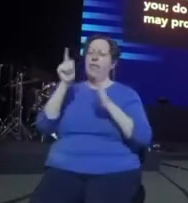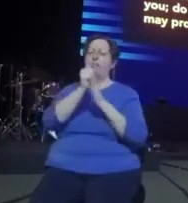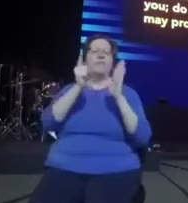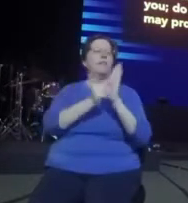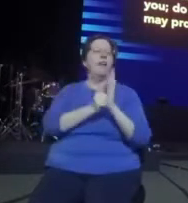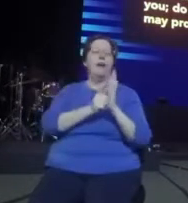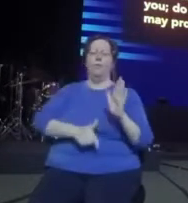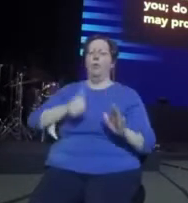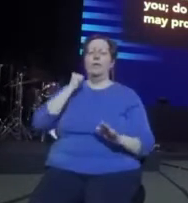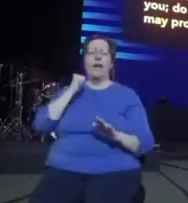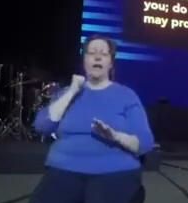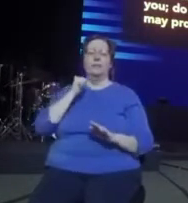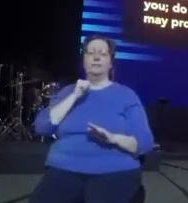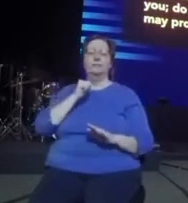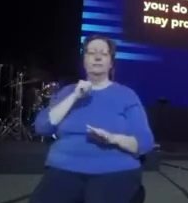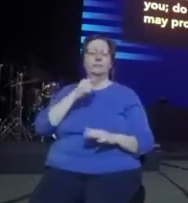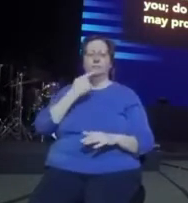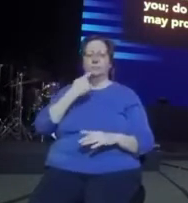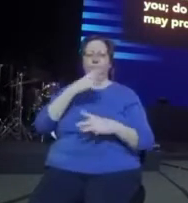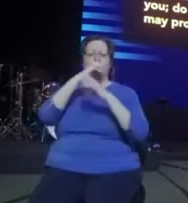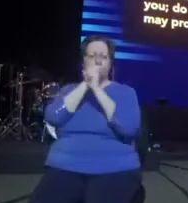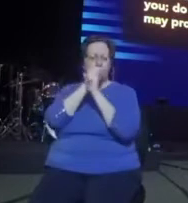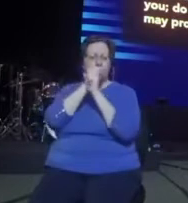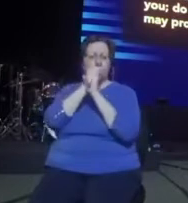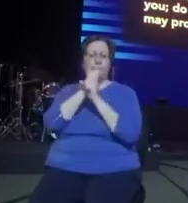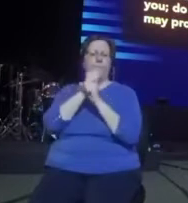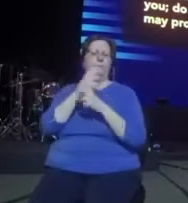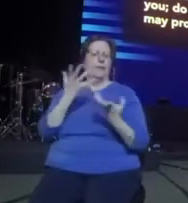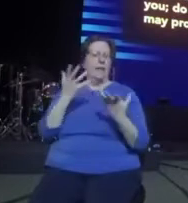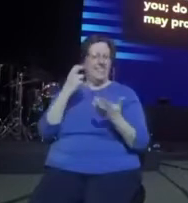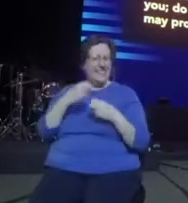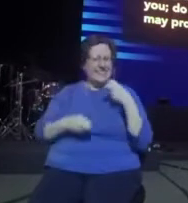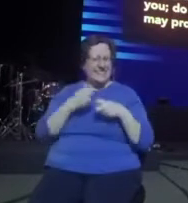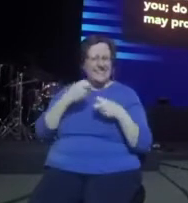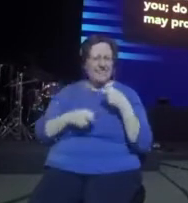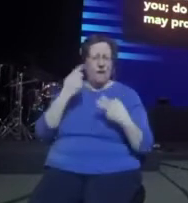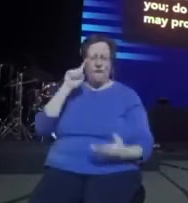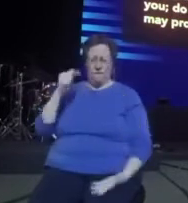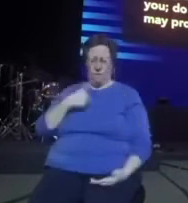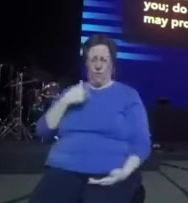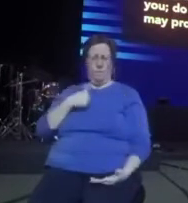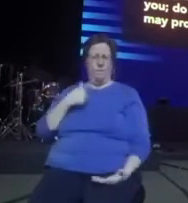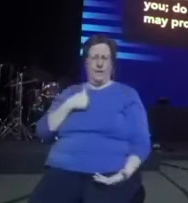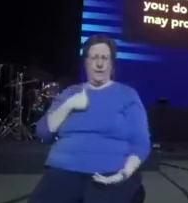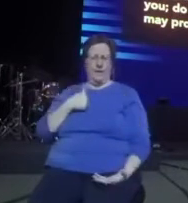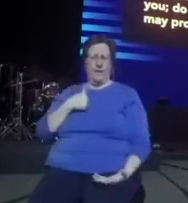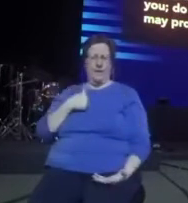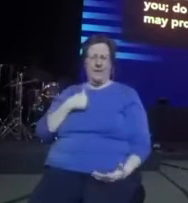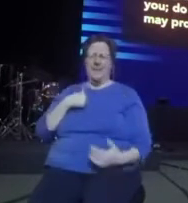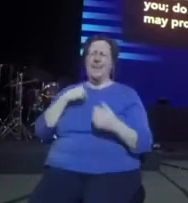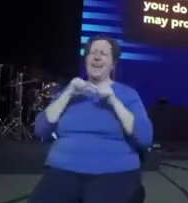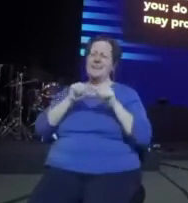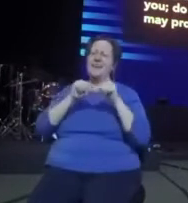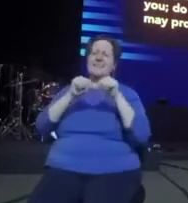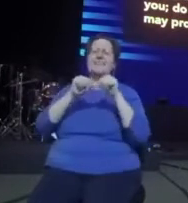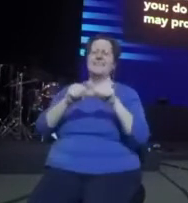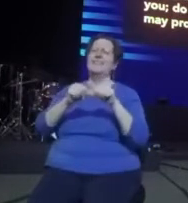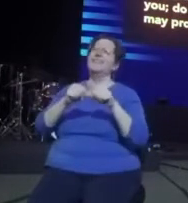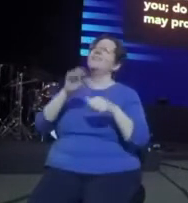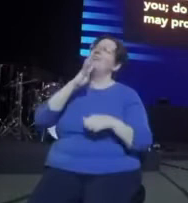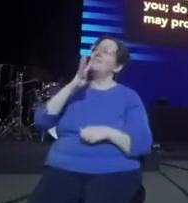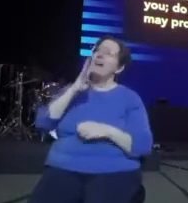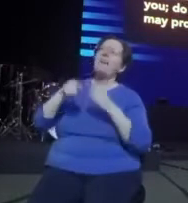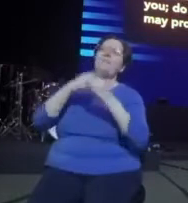mouth." I mean, that's really a difficult thing for me to go along and constantly have the things that God